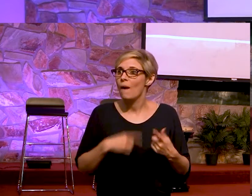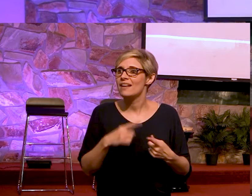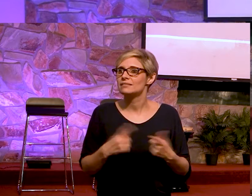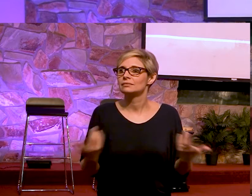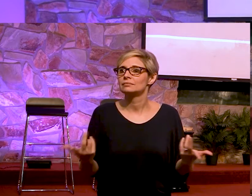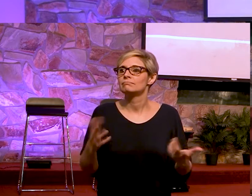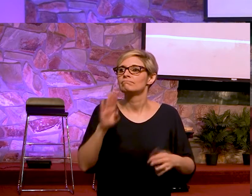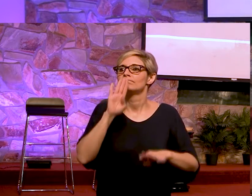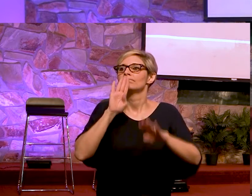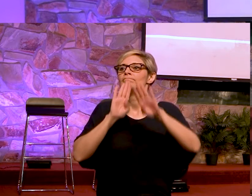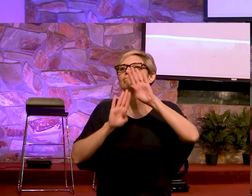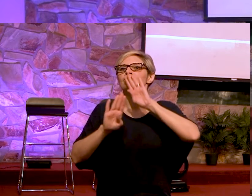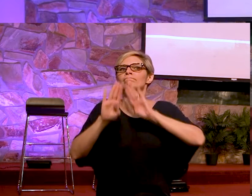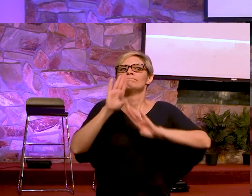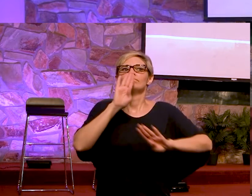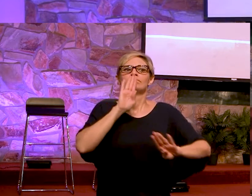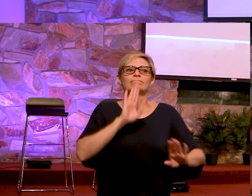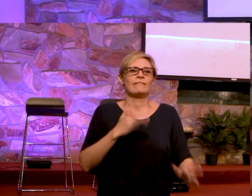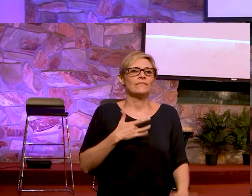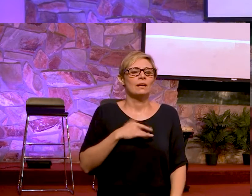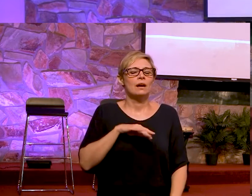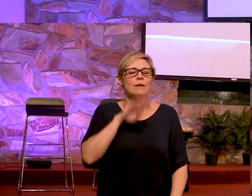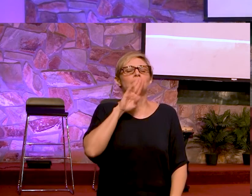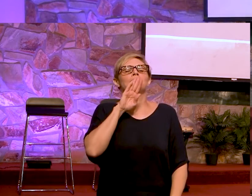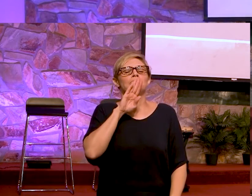when we're frustrated.